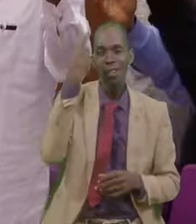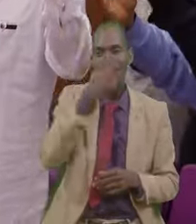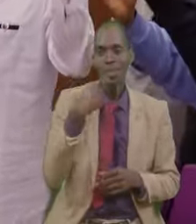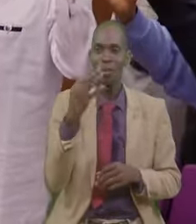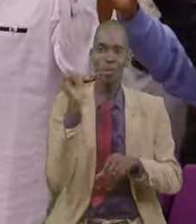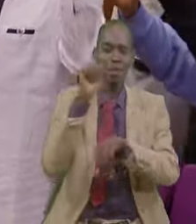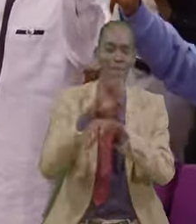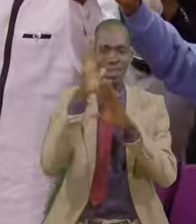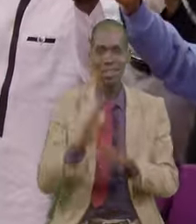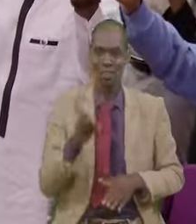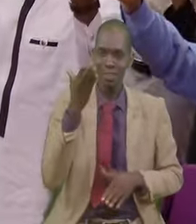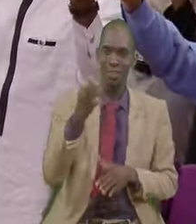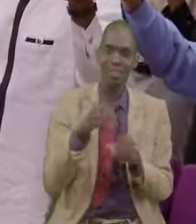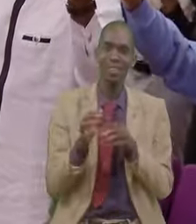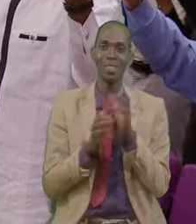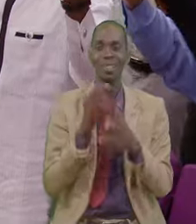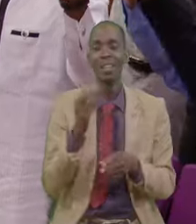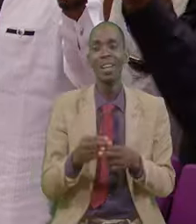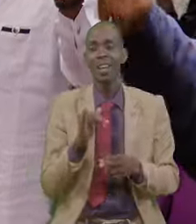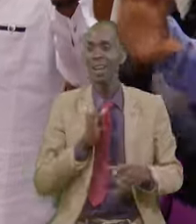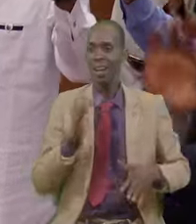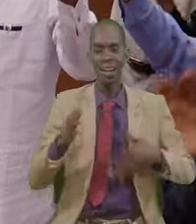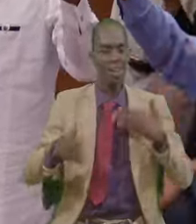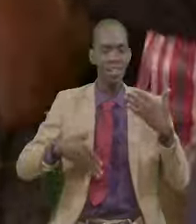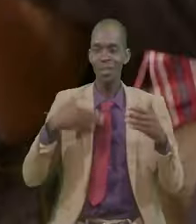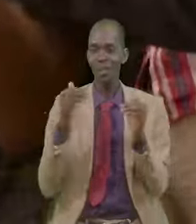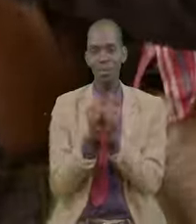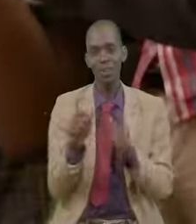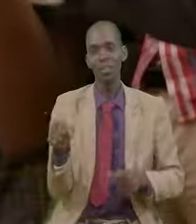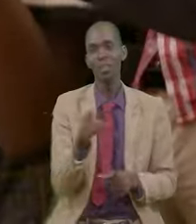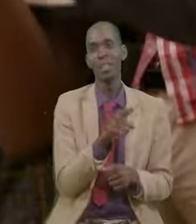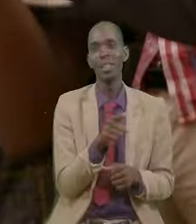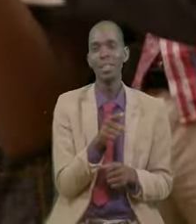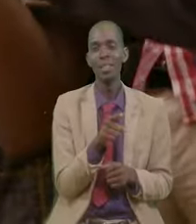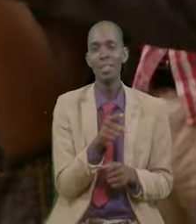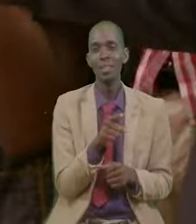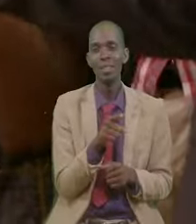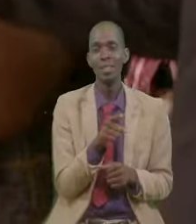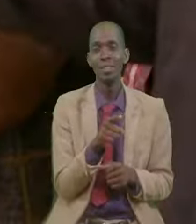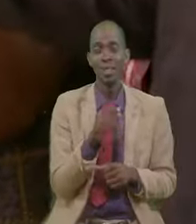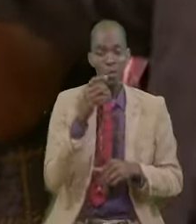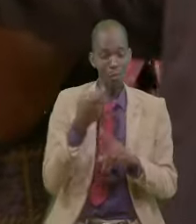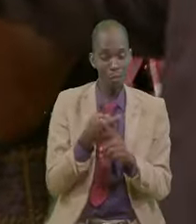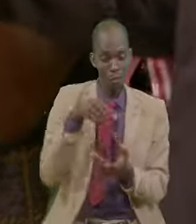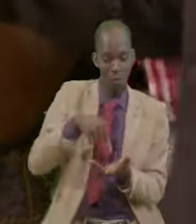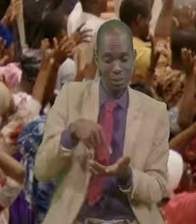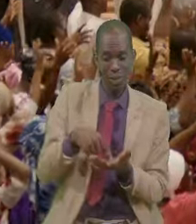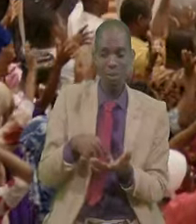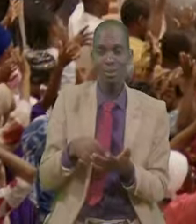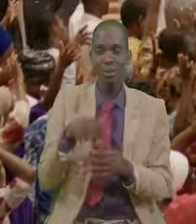conqueror there. I rejoice with you. From this moment of his